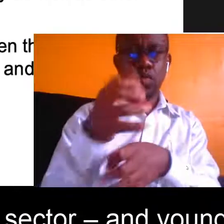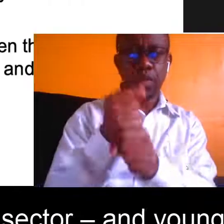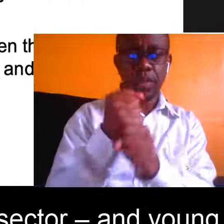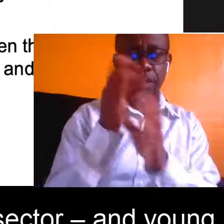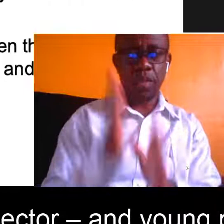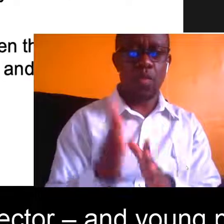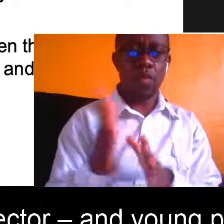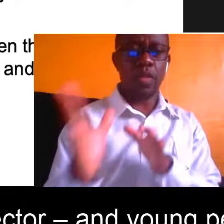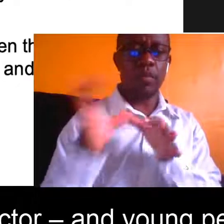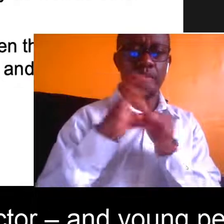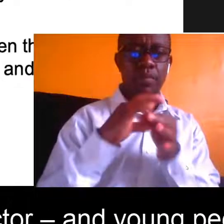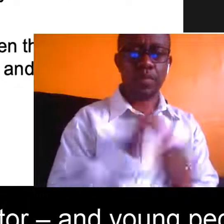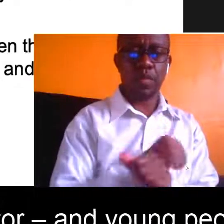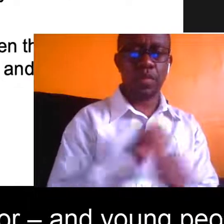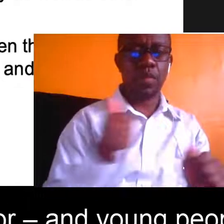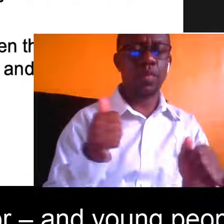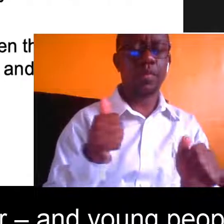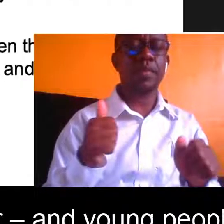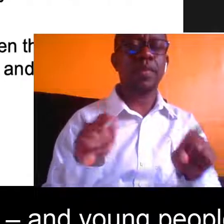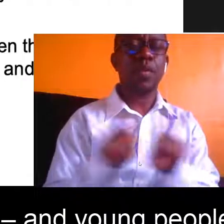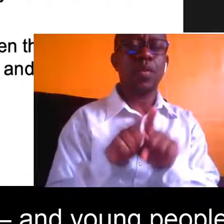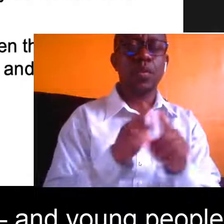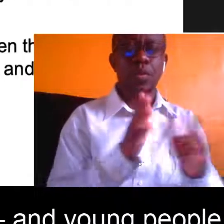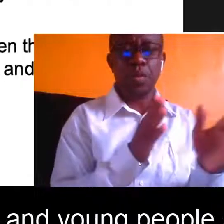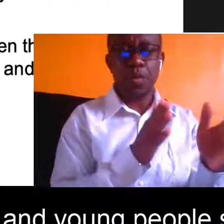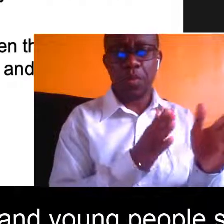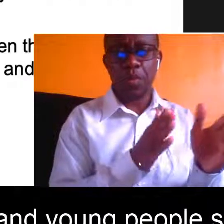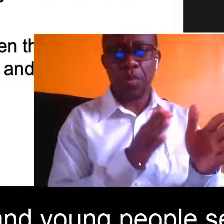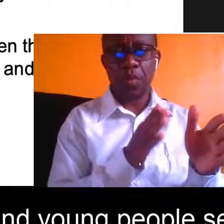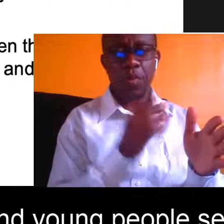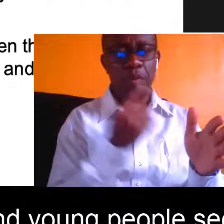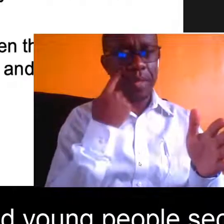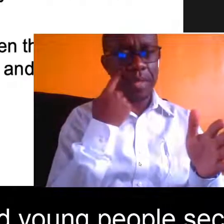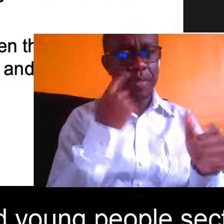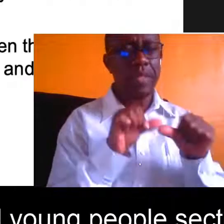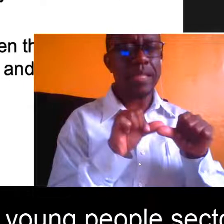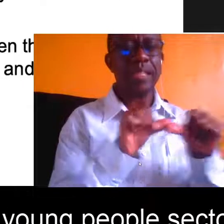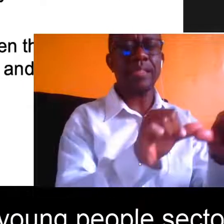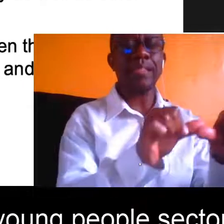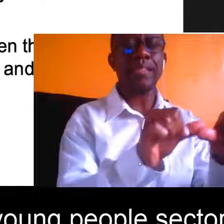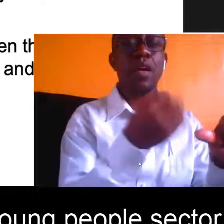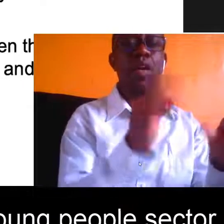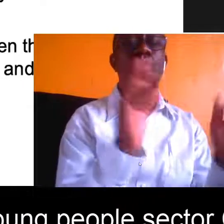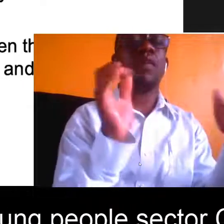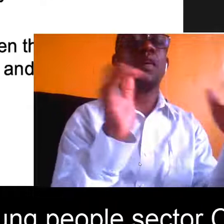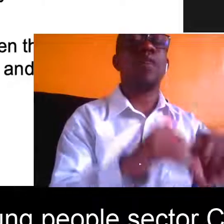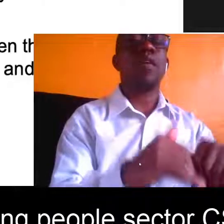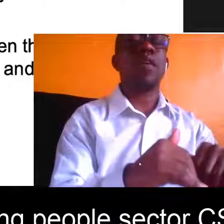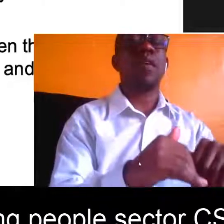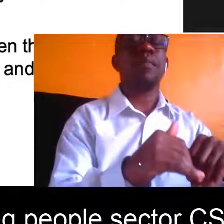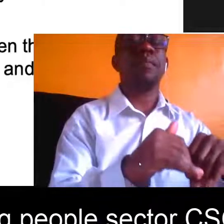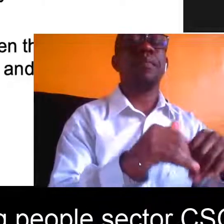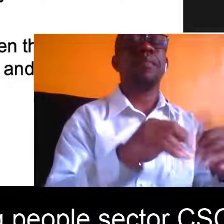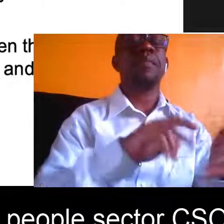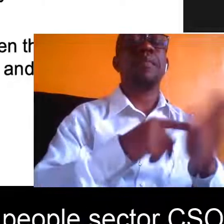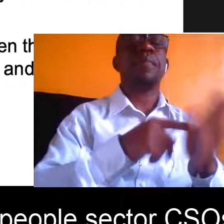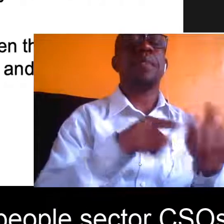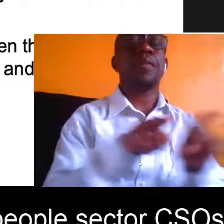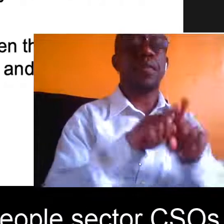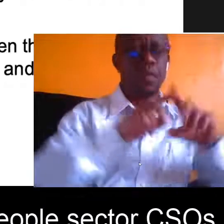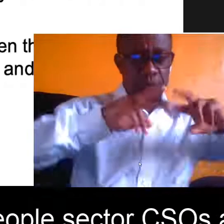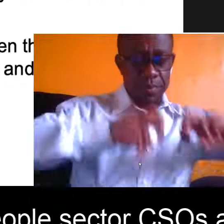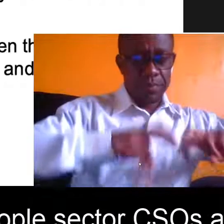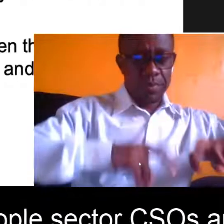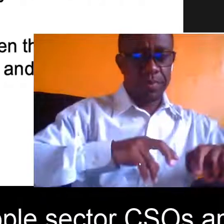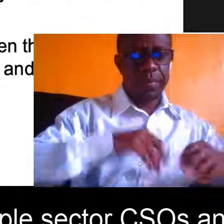plan, and as well as looking into the sustainability of the forum, including internal policies. We have